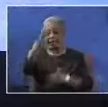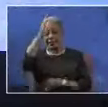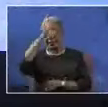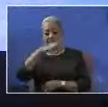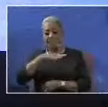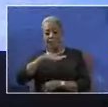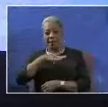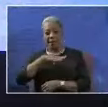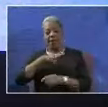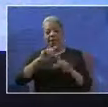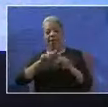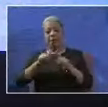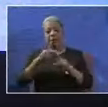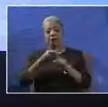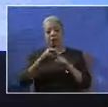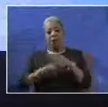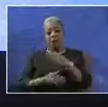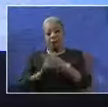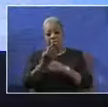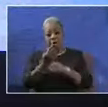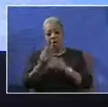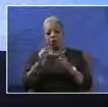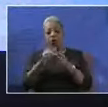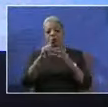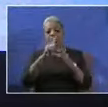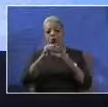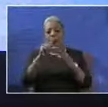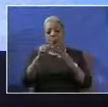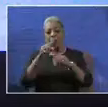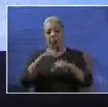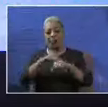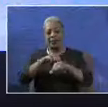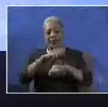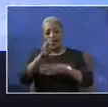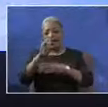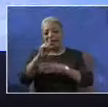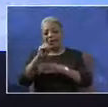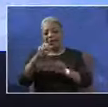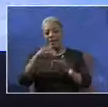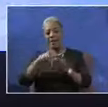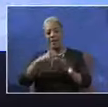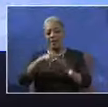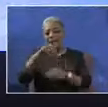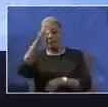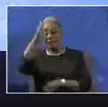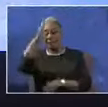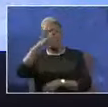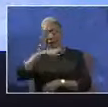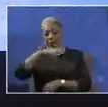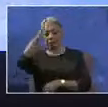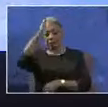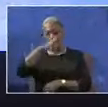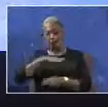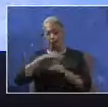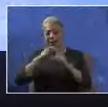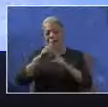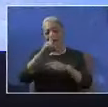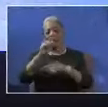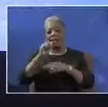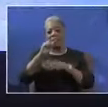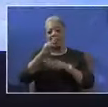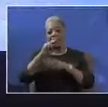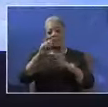the morning until the appointed time, and 70,000 men of the people from Dan to Beersheba